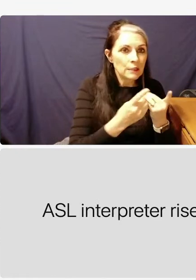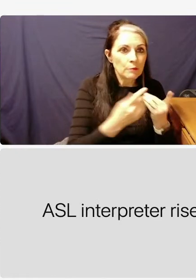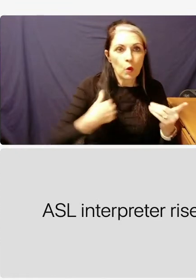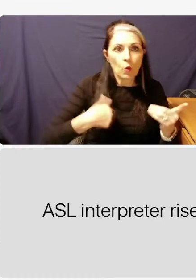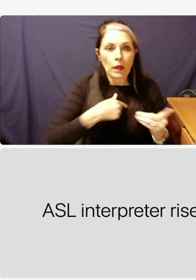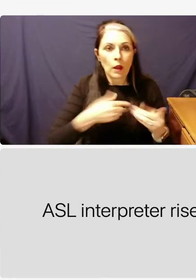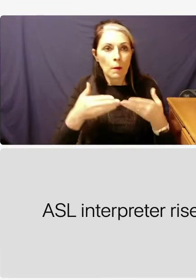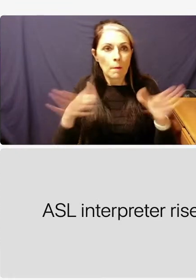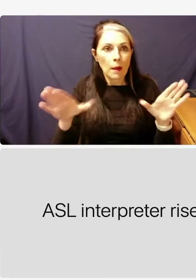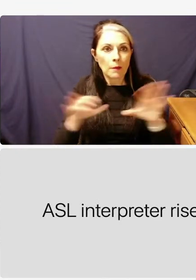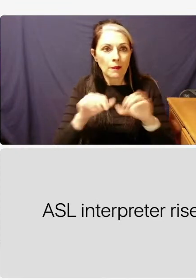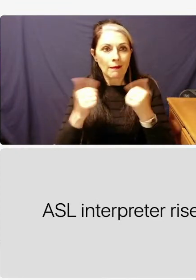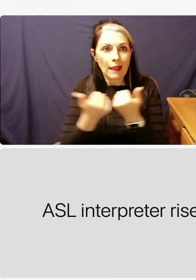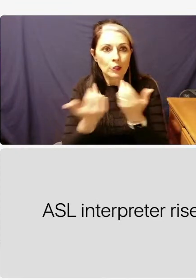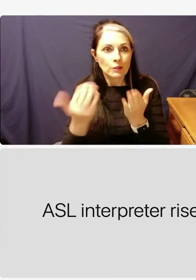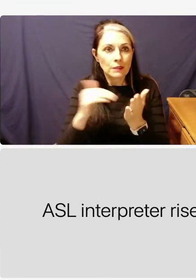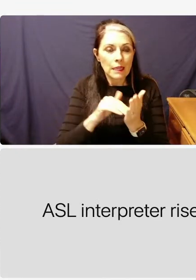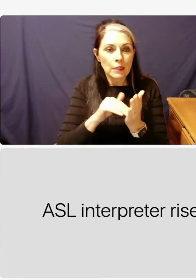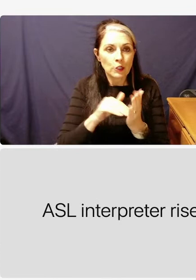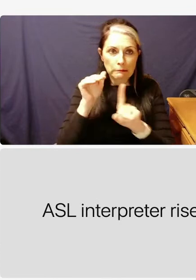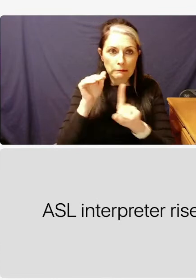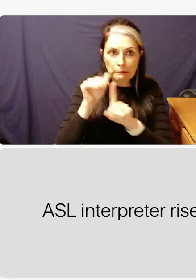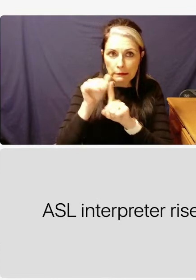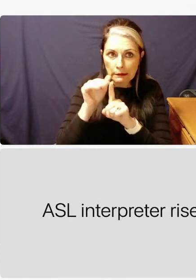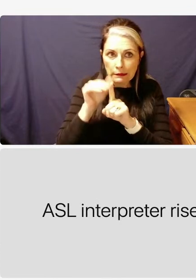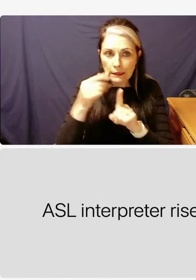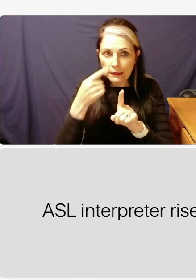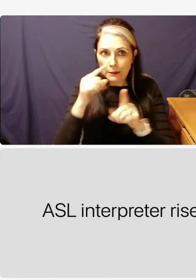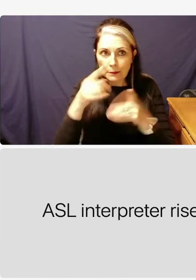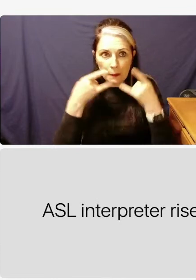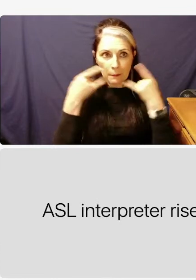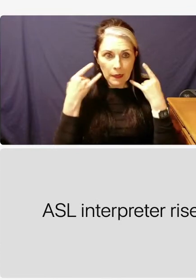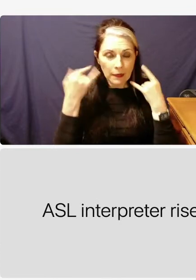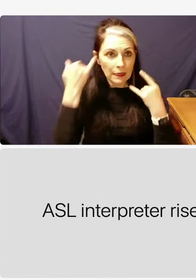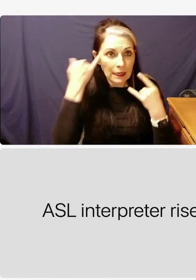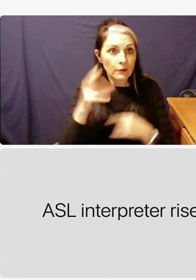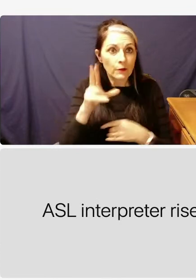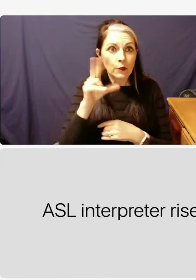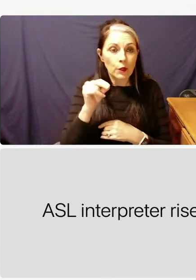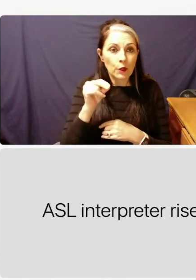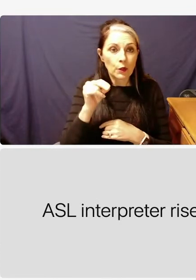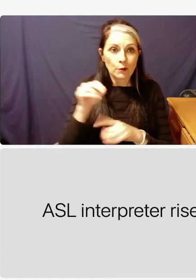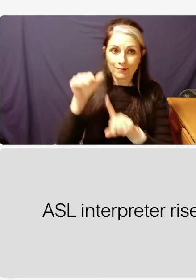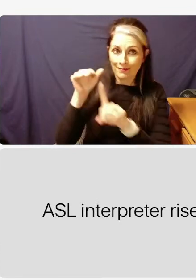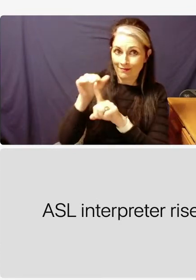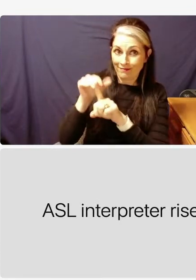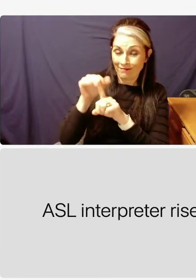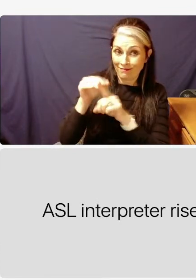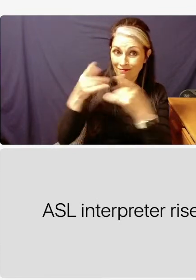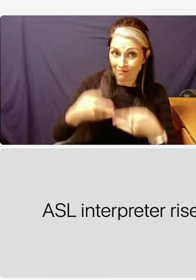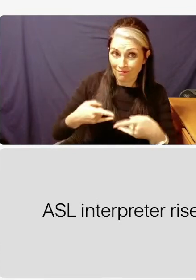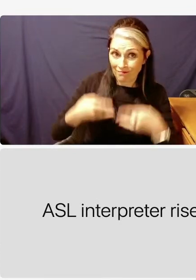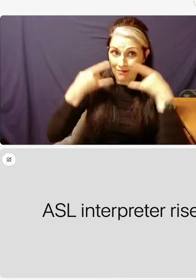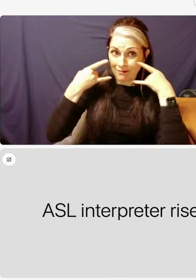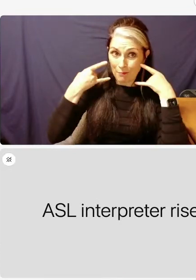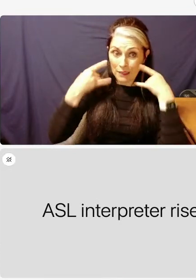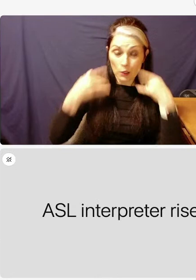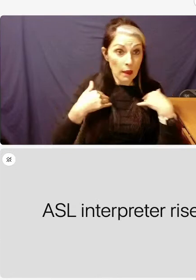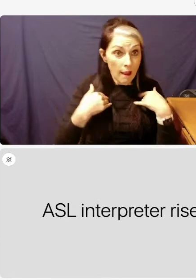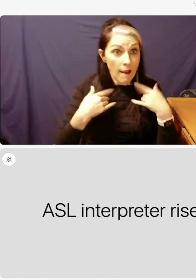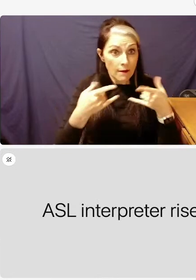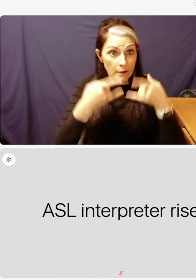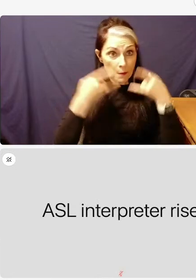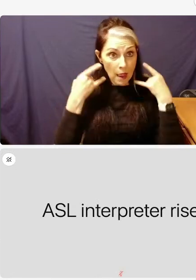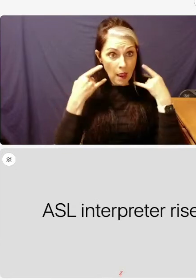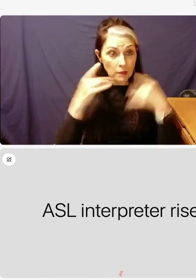mask if you're not uh you may be reminded to do so we do have masks available if you do not bring one we have disposable masks in the back